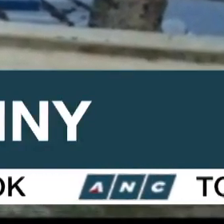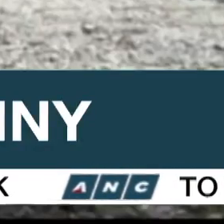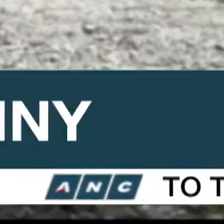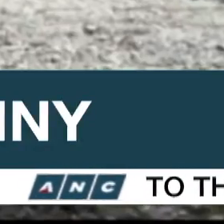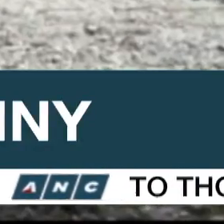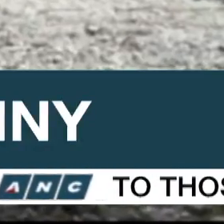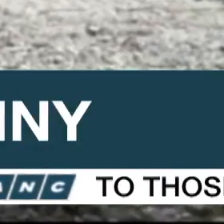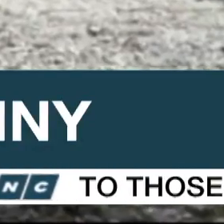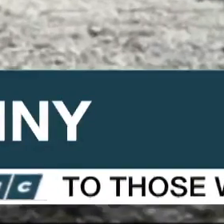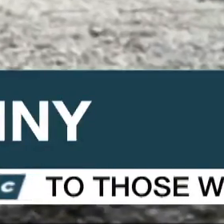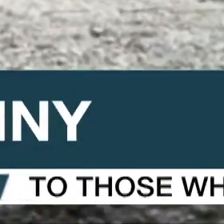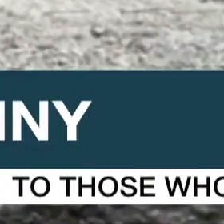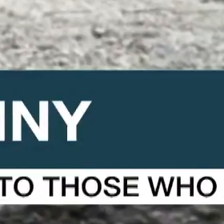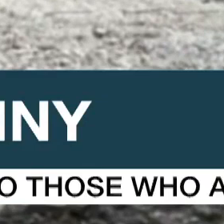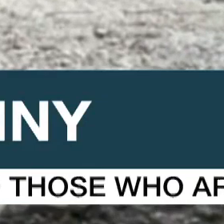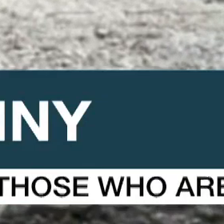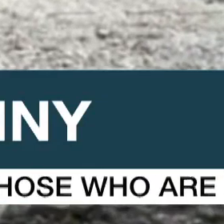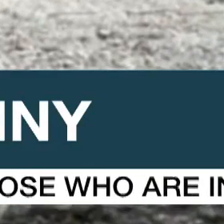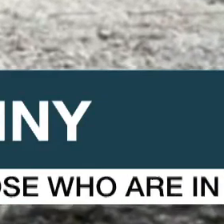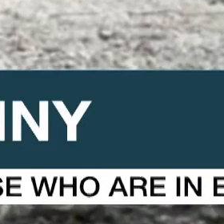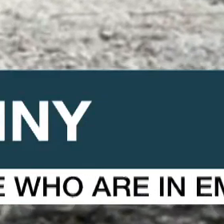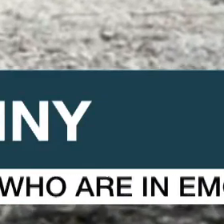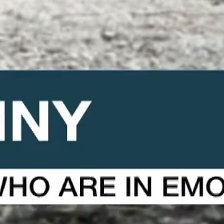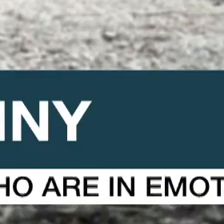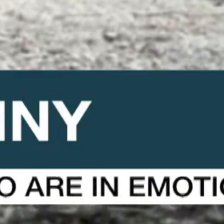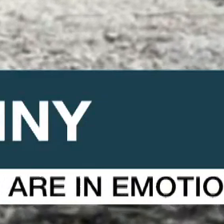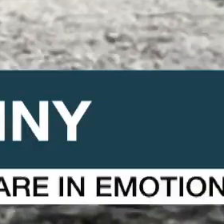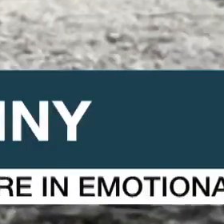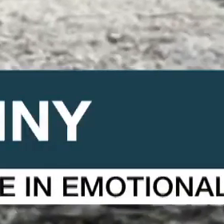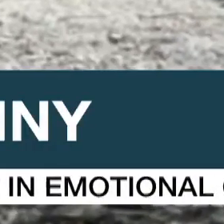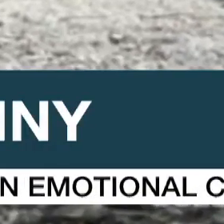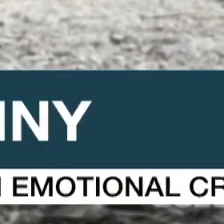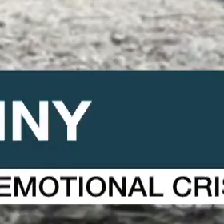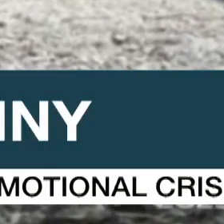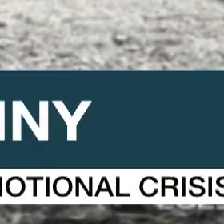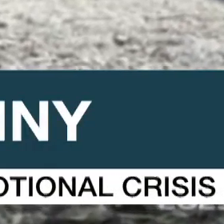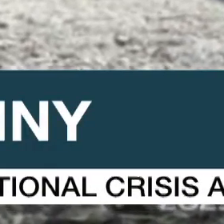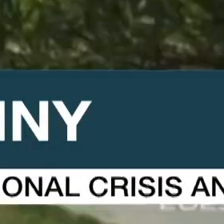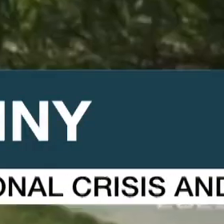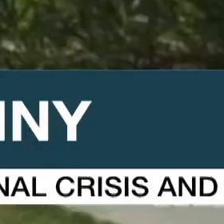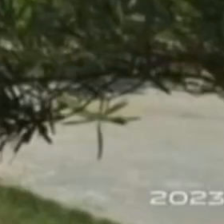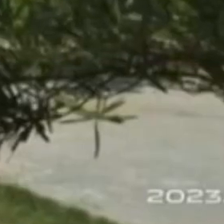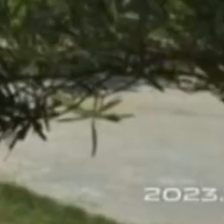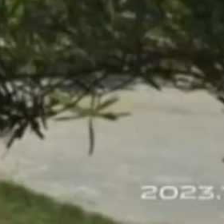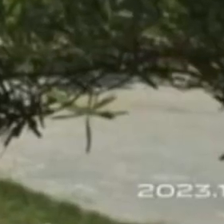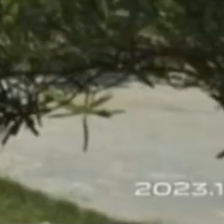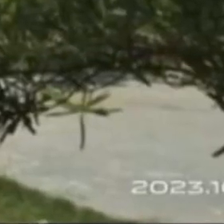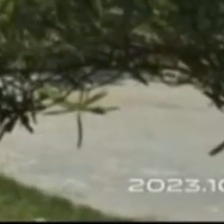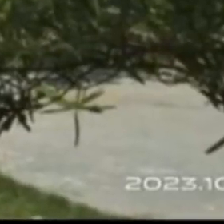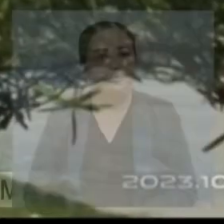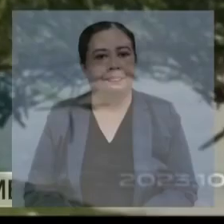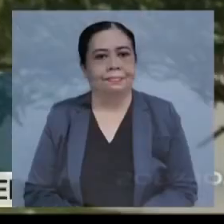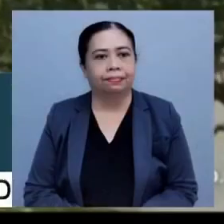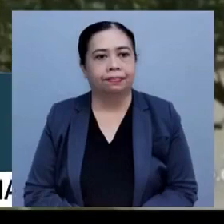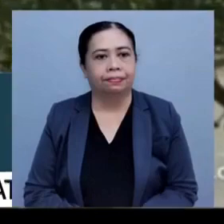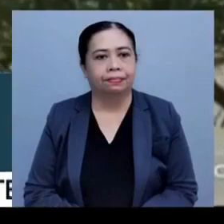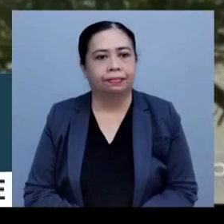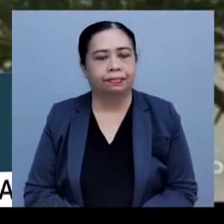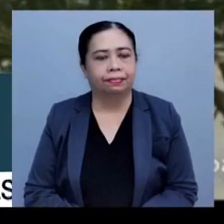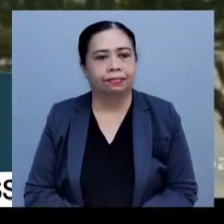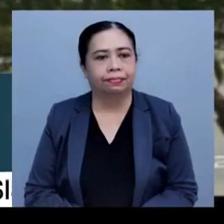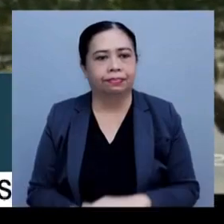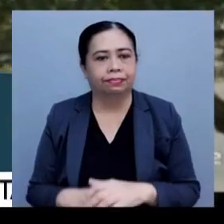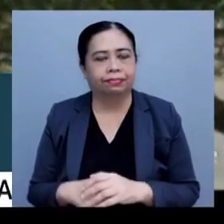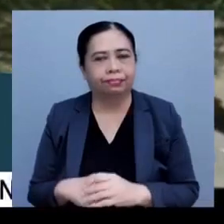skies. There is also a surge in the wind, according to Arirao. Classes from kindergarten to grade 12 in private